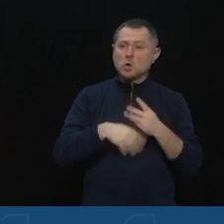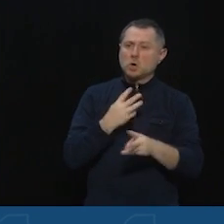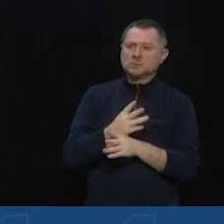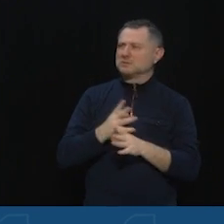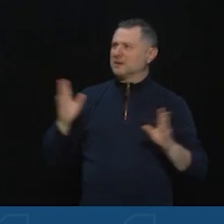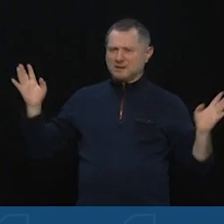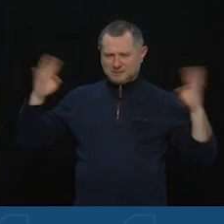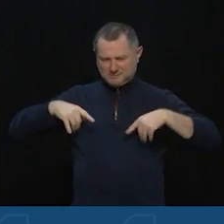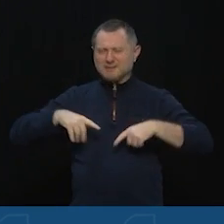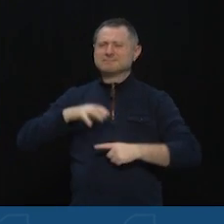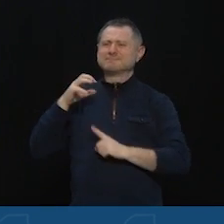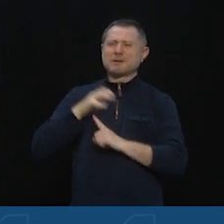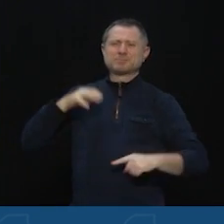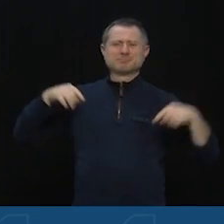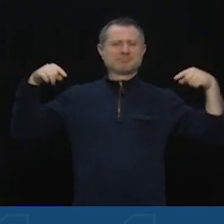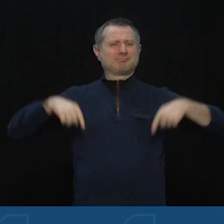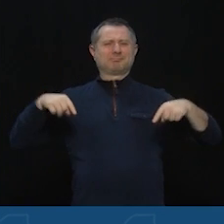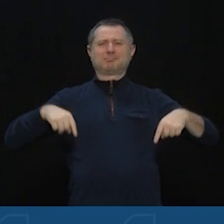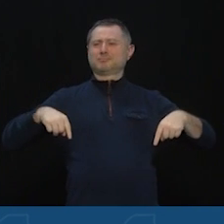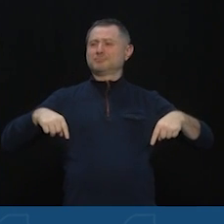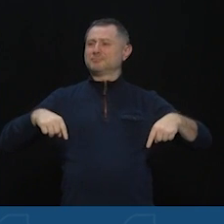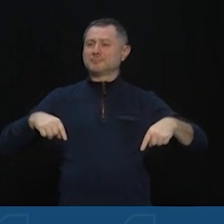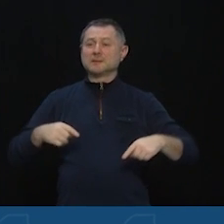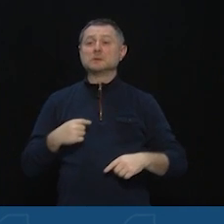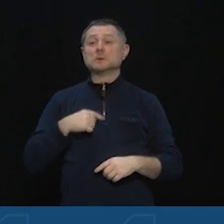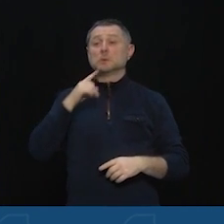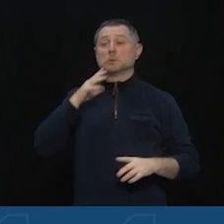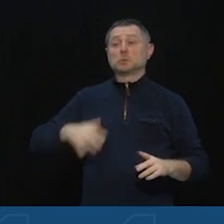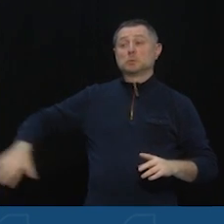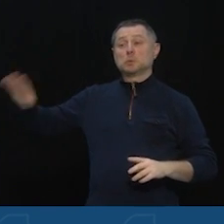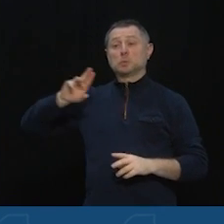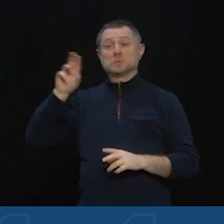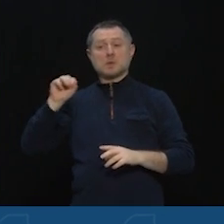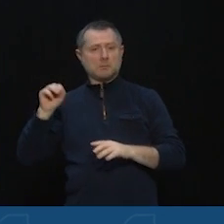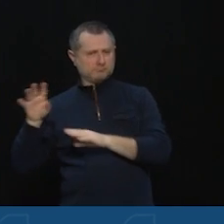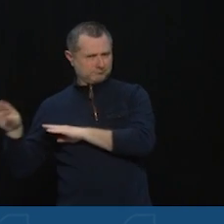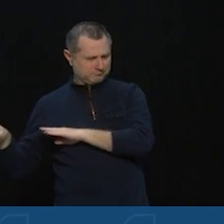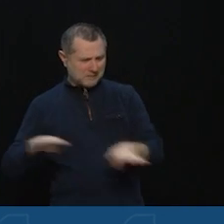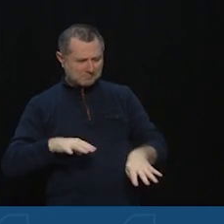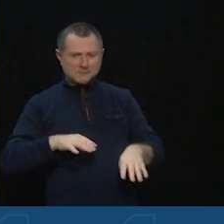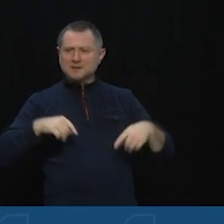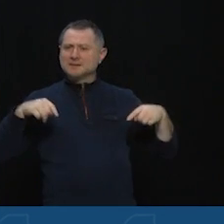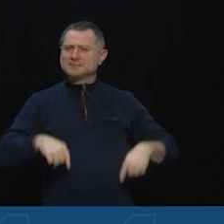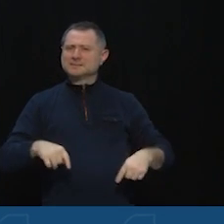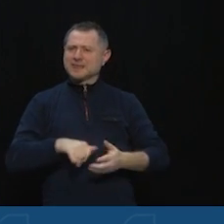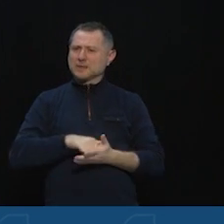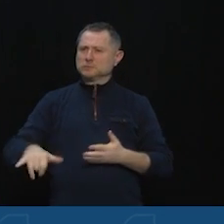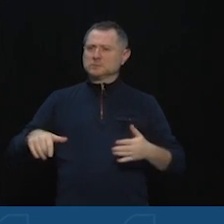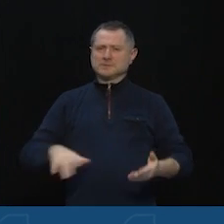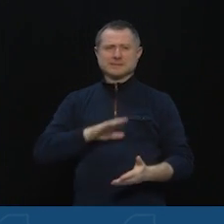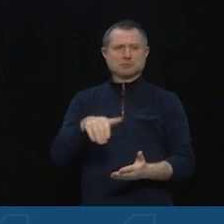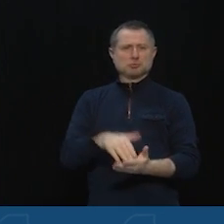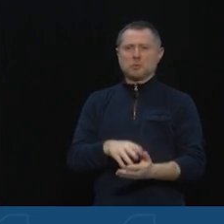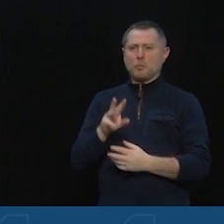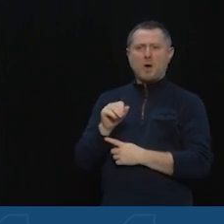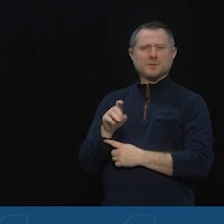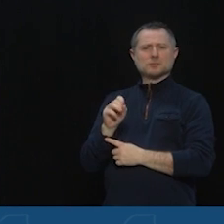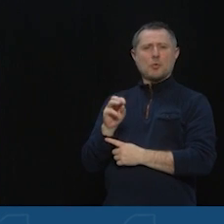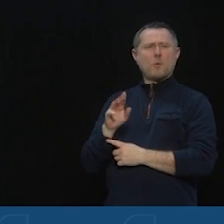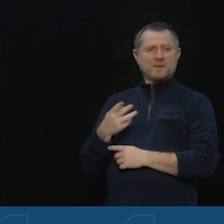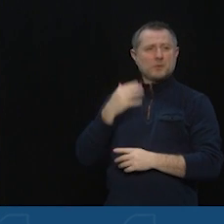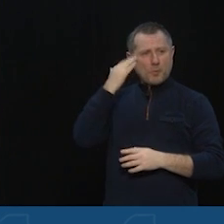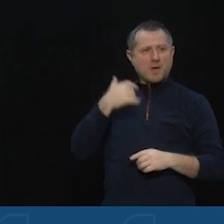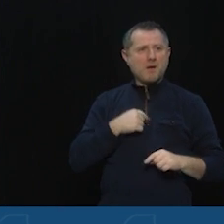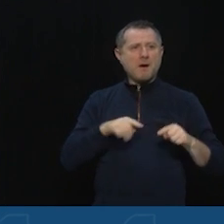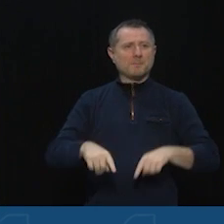know, the work they do is critically important. The rest of the nation looks to what we do here in the state of New York. And that is why I wanted to come to this place and to